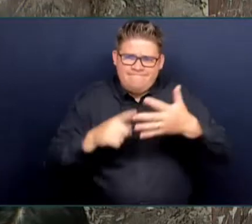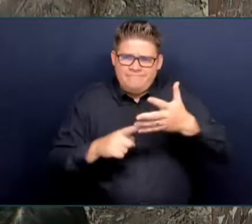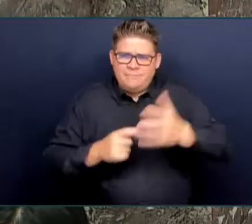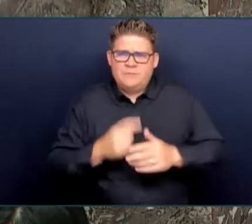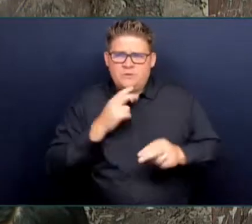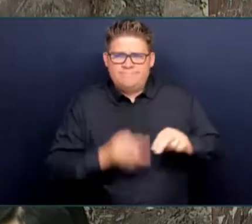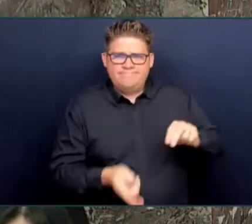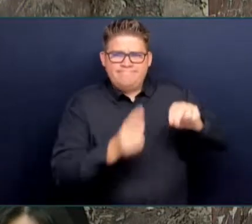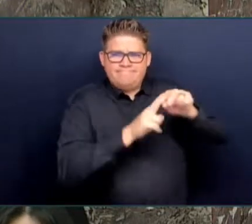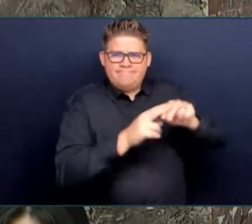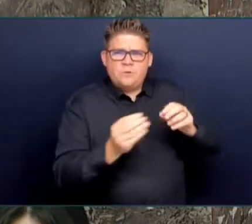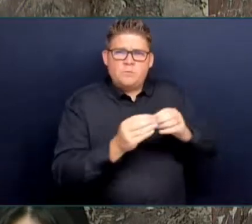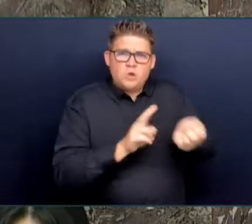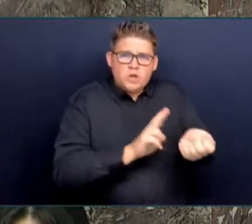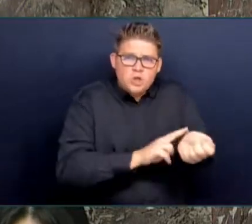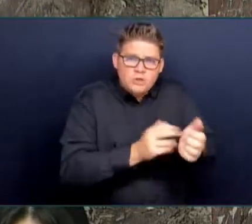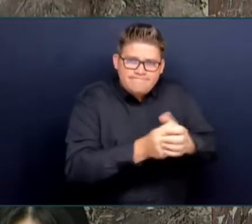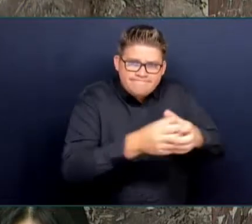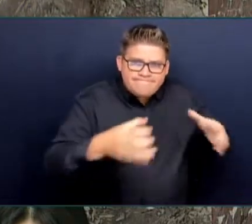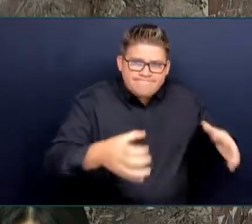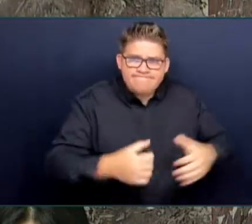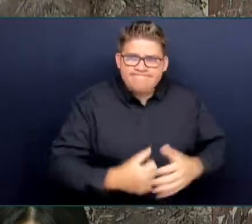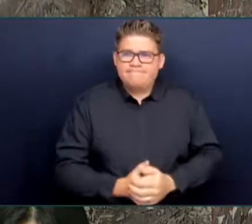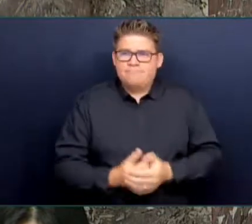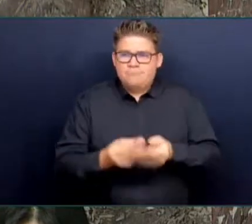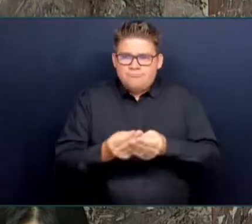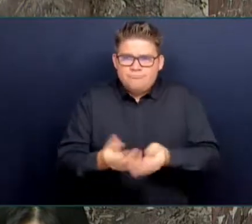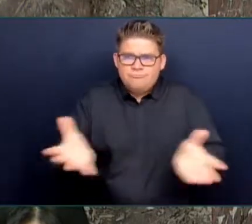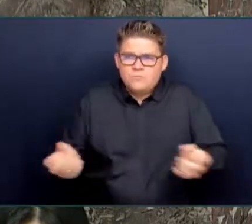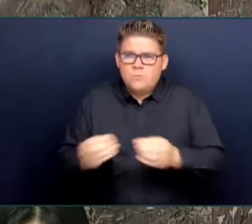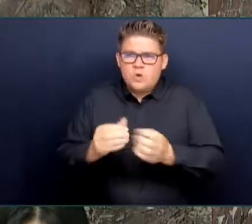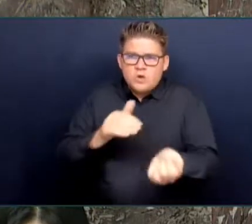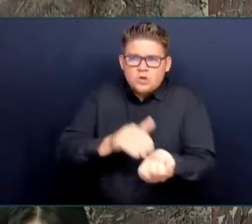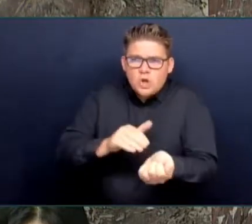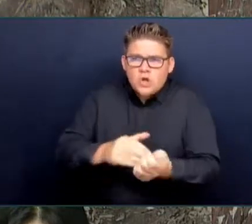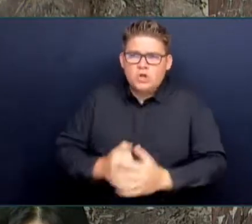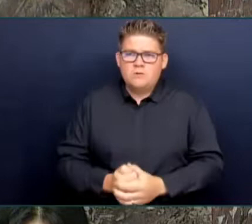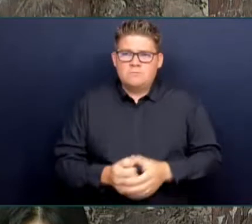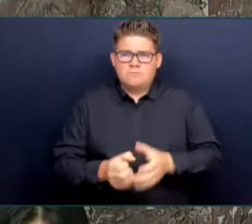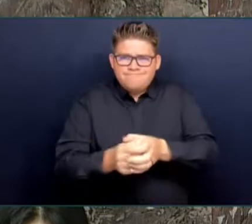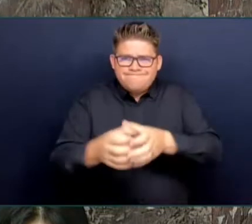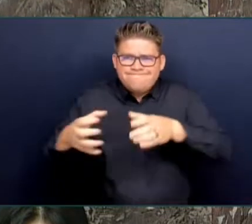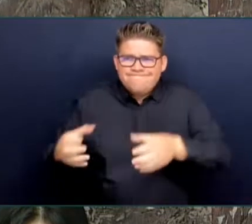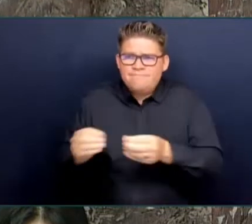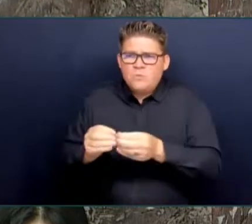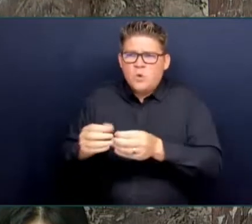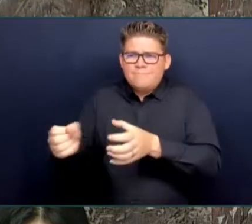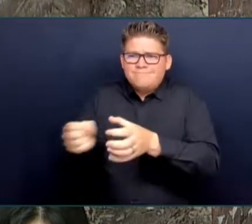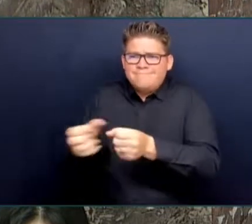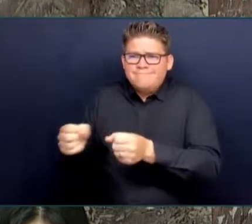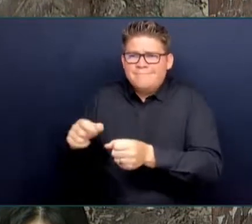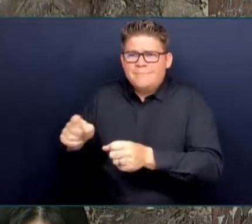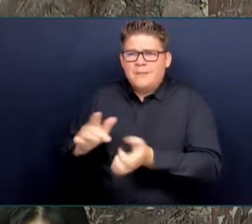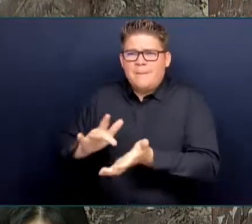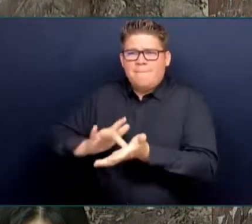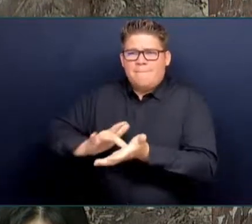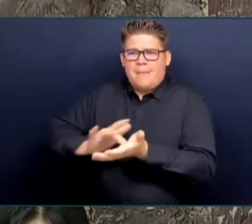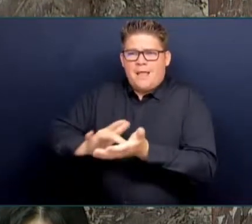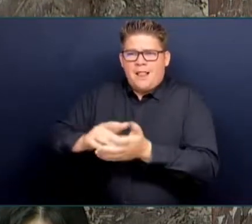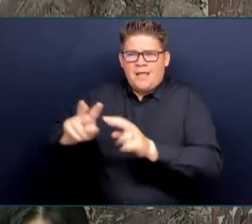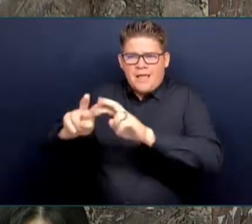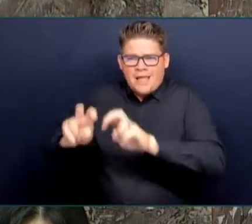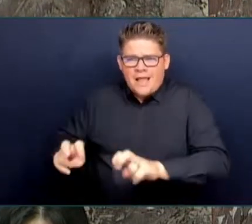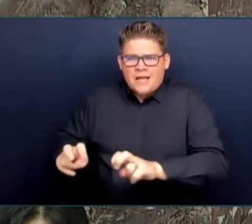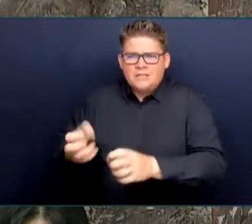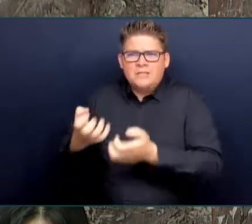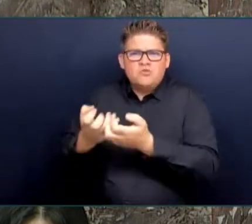increased diagnostic equipment, so that the people involved, the people who benefit from those things, will see the consequences, Honourable